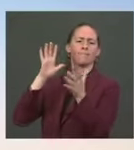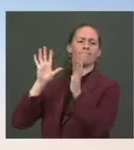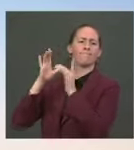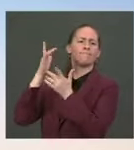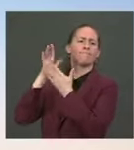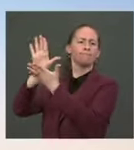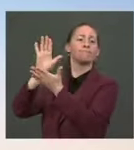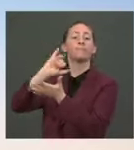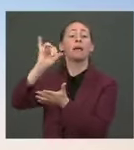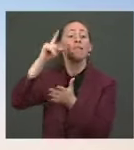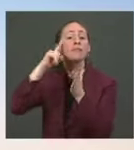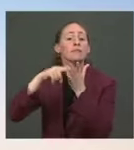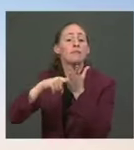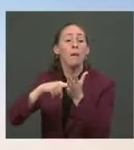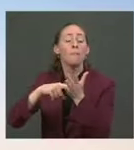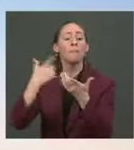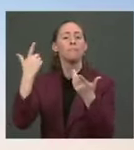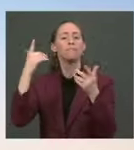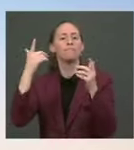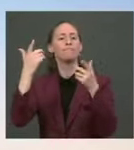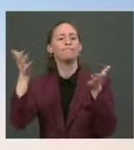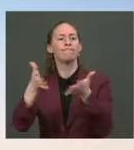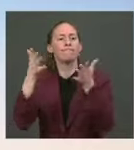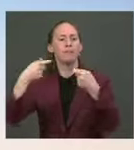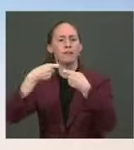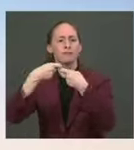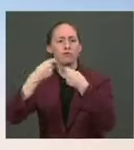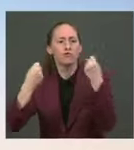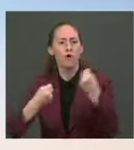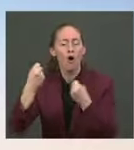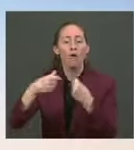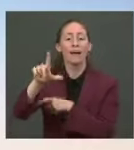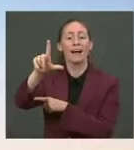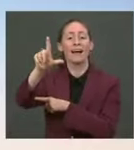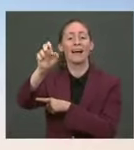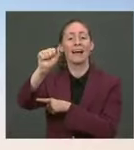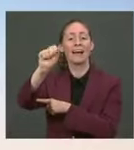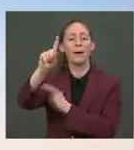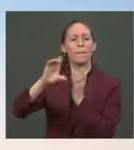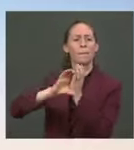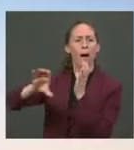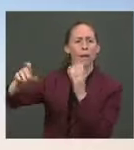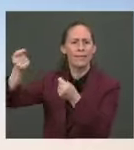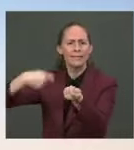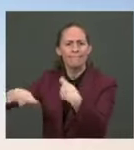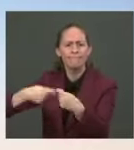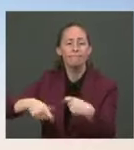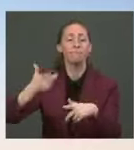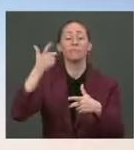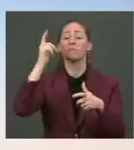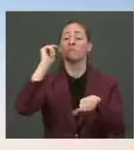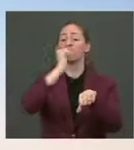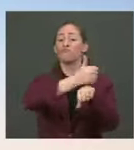vehicles, getting rid of lead pipes, making sure there are charging stations. There are also key components in